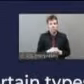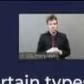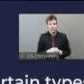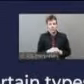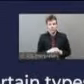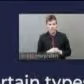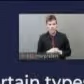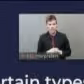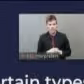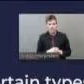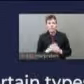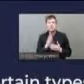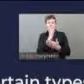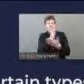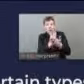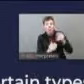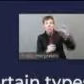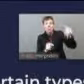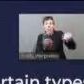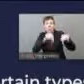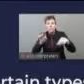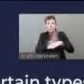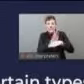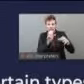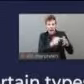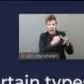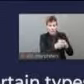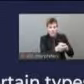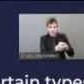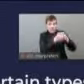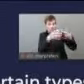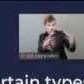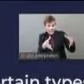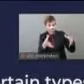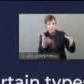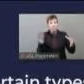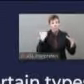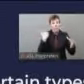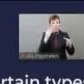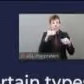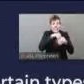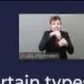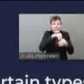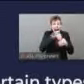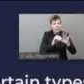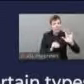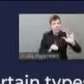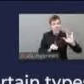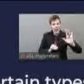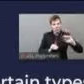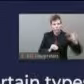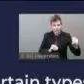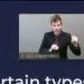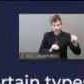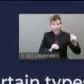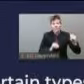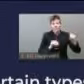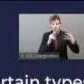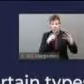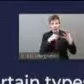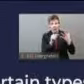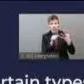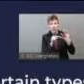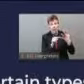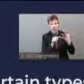capacity. Now it's at 33% at the yellow level. So you can see that we've made some changes,